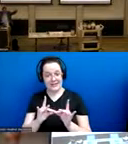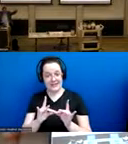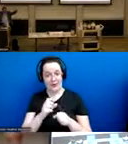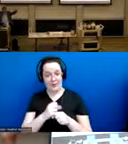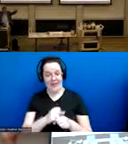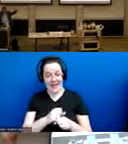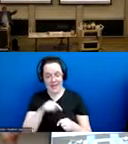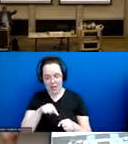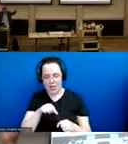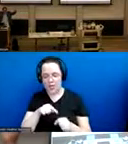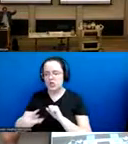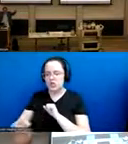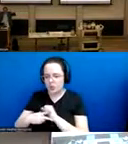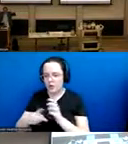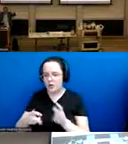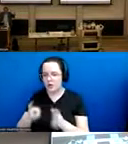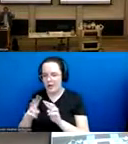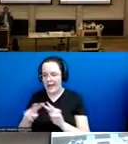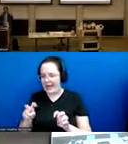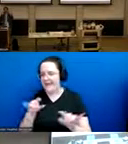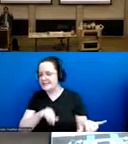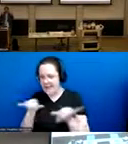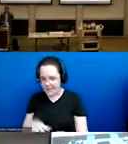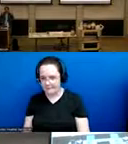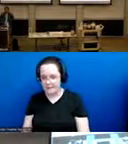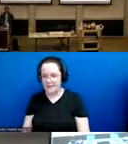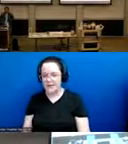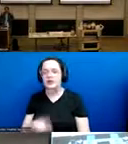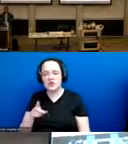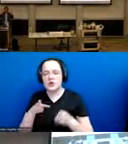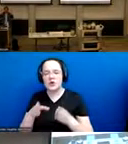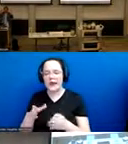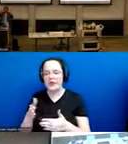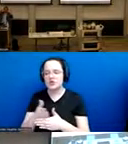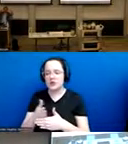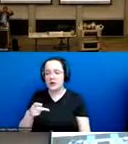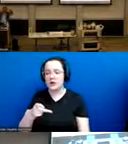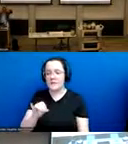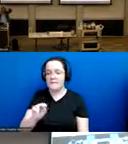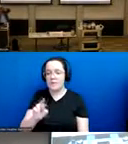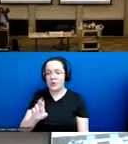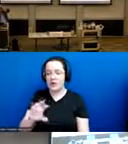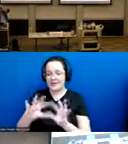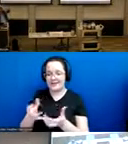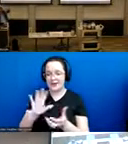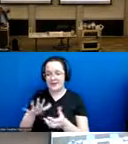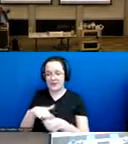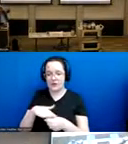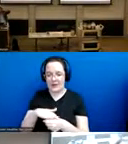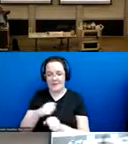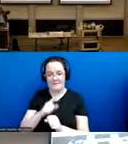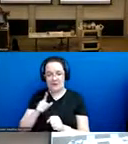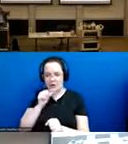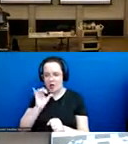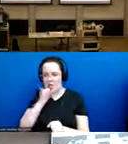it, retrieve it, and analyze it. So you need a means to share the location of the Poincare sphere, so then they are not like oriented in different